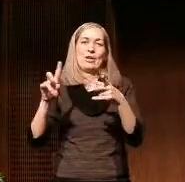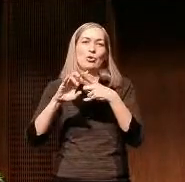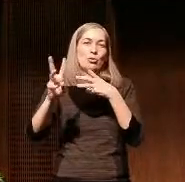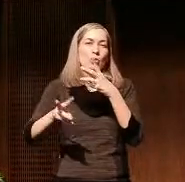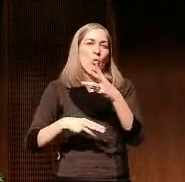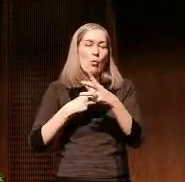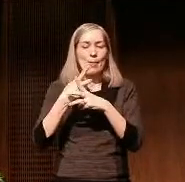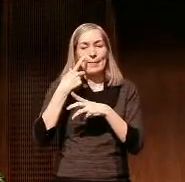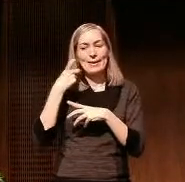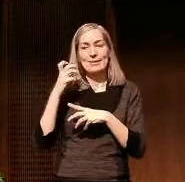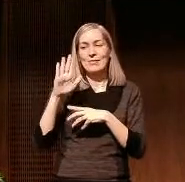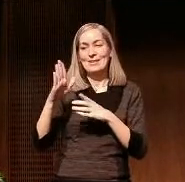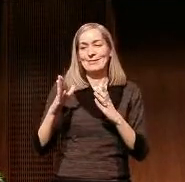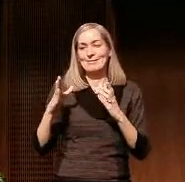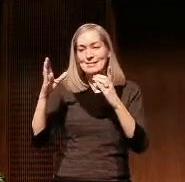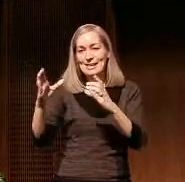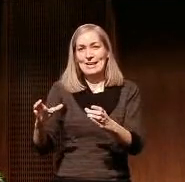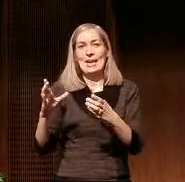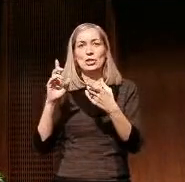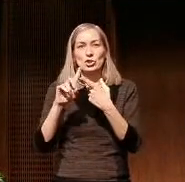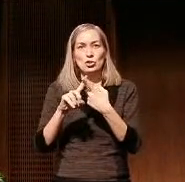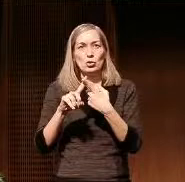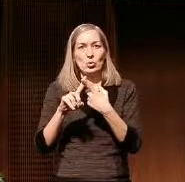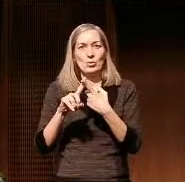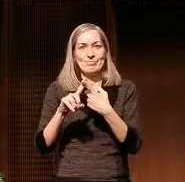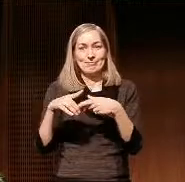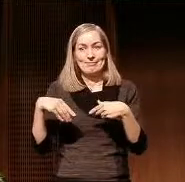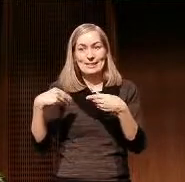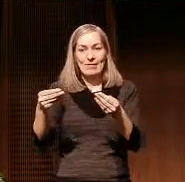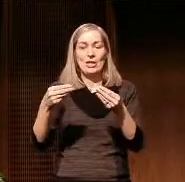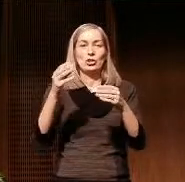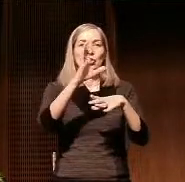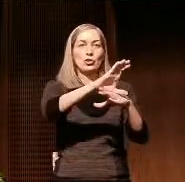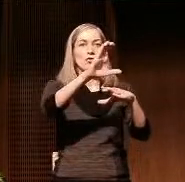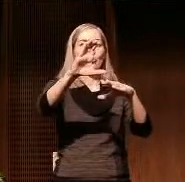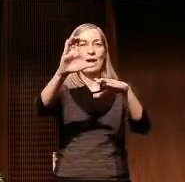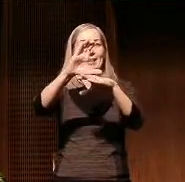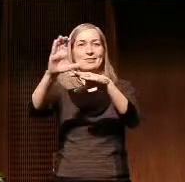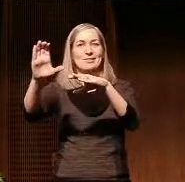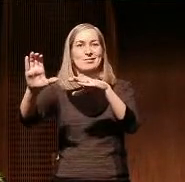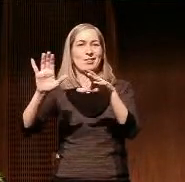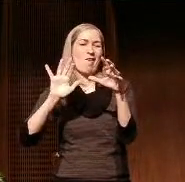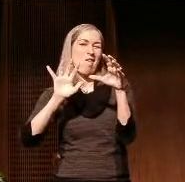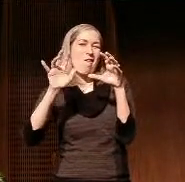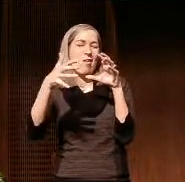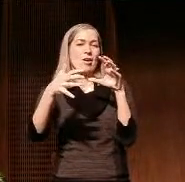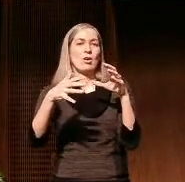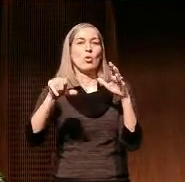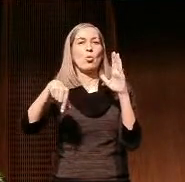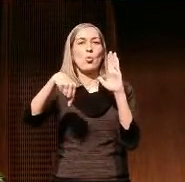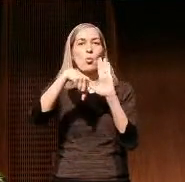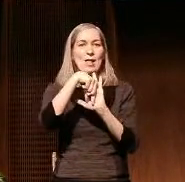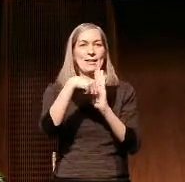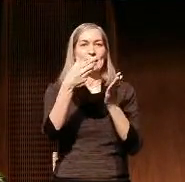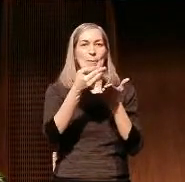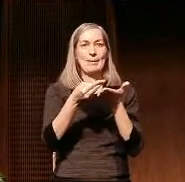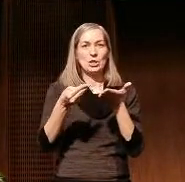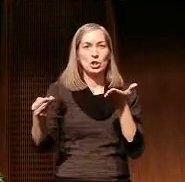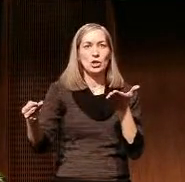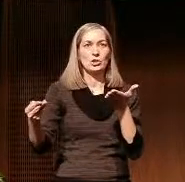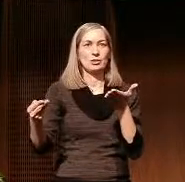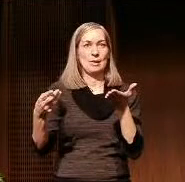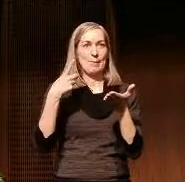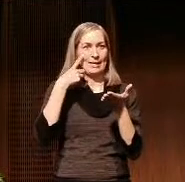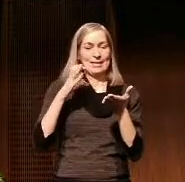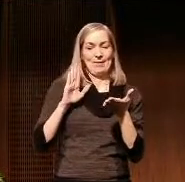of his dedication to providing churches of Christ around the world with quality materials,